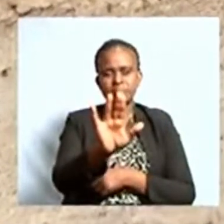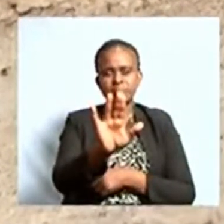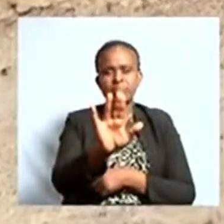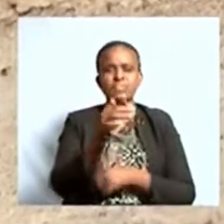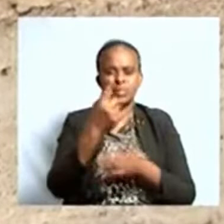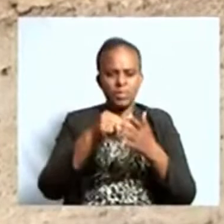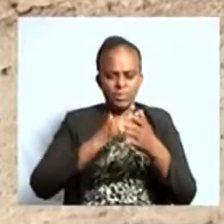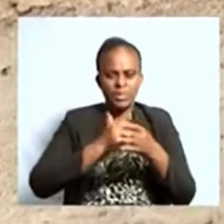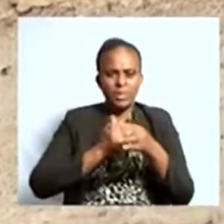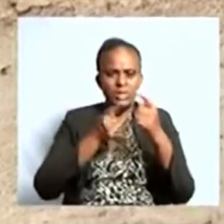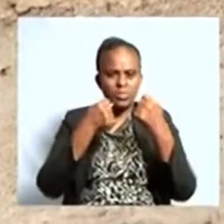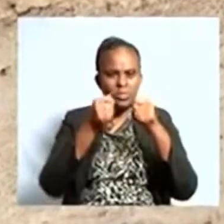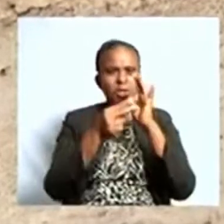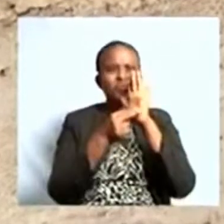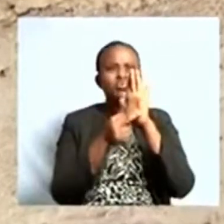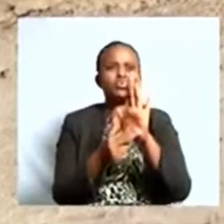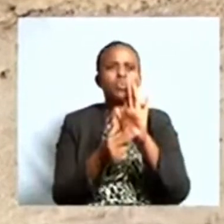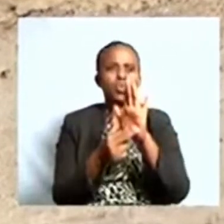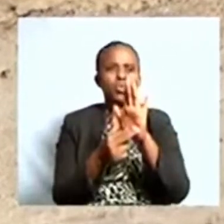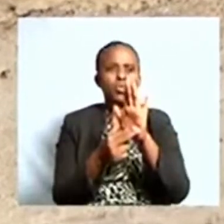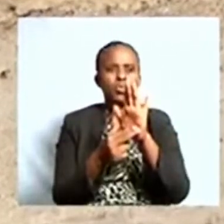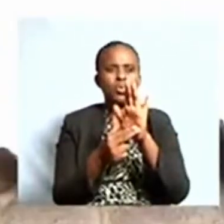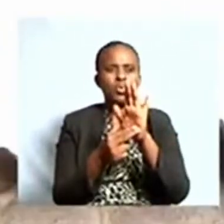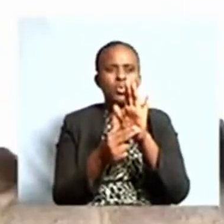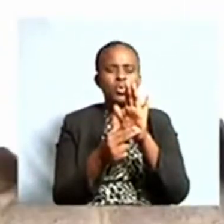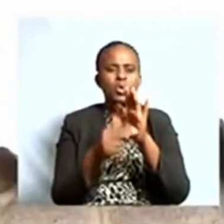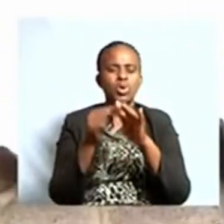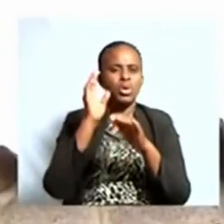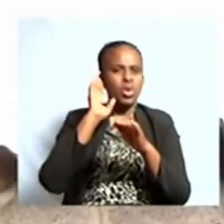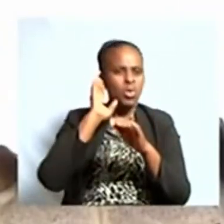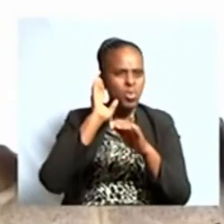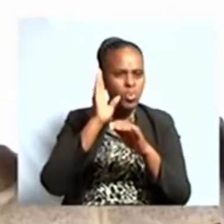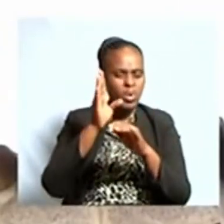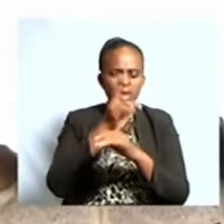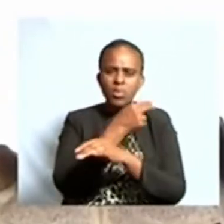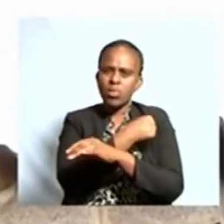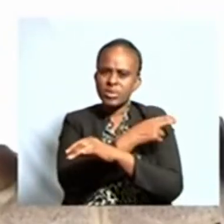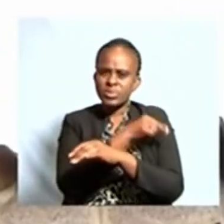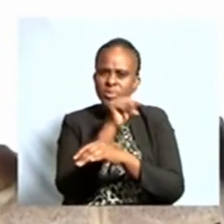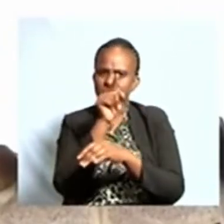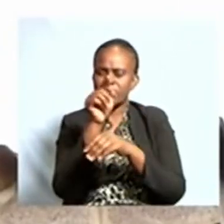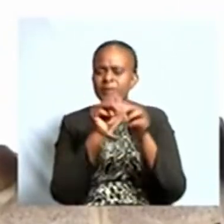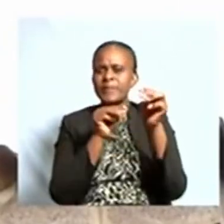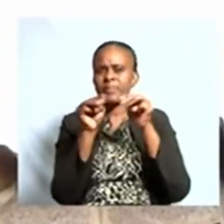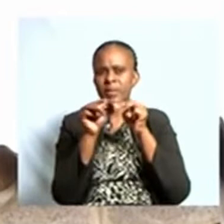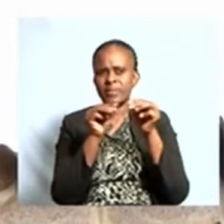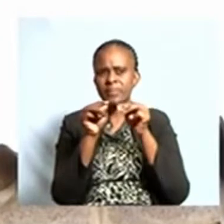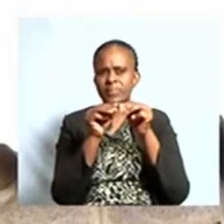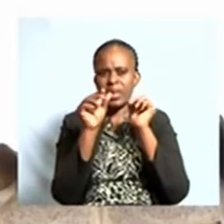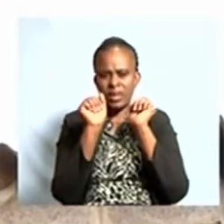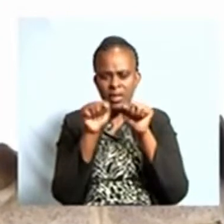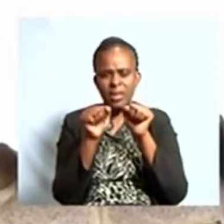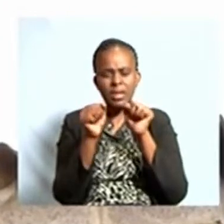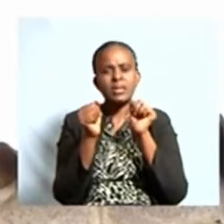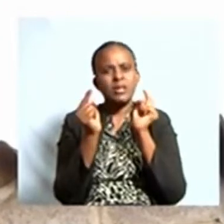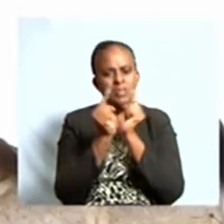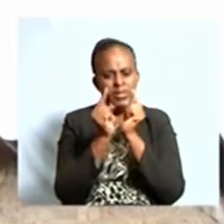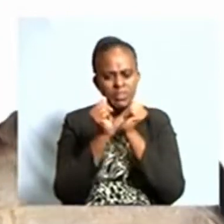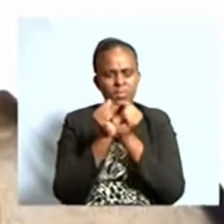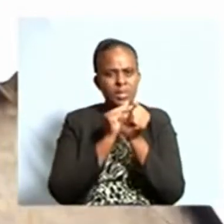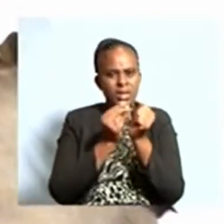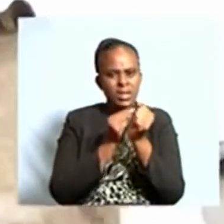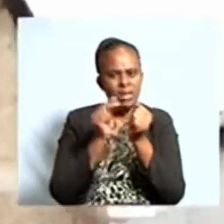I'm trying to demonstrate is that the hospital management can approach us